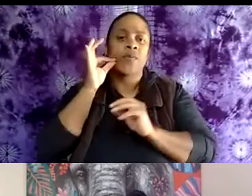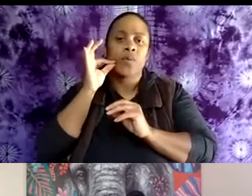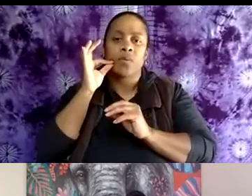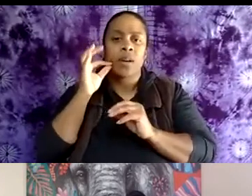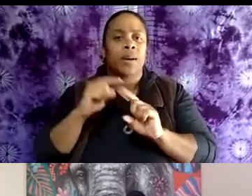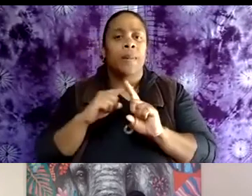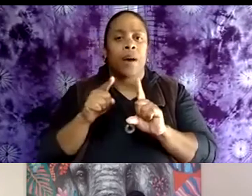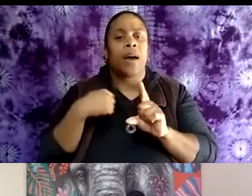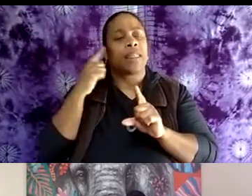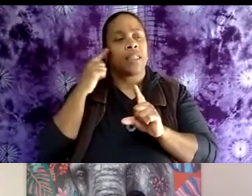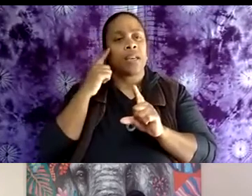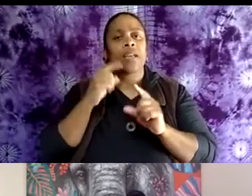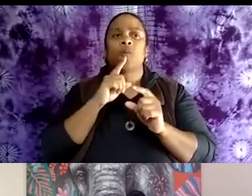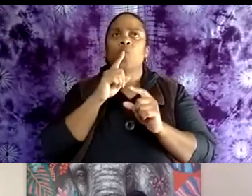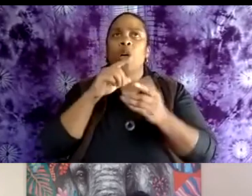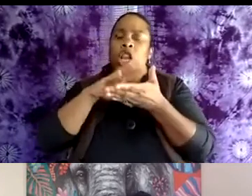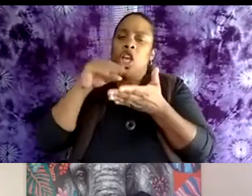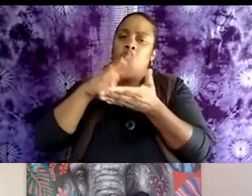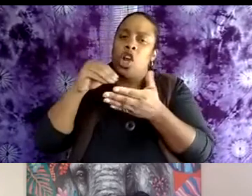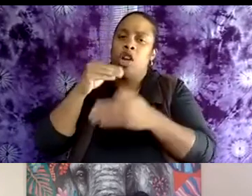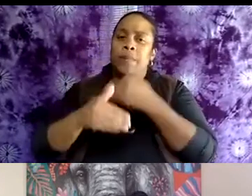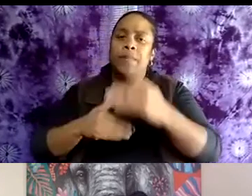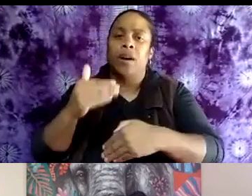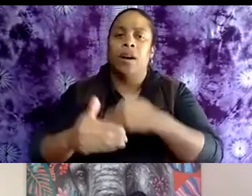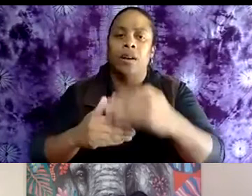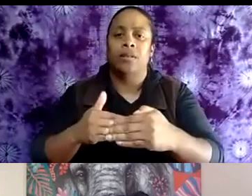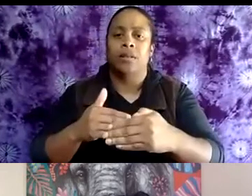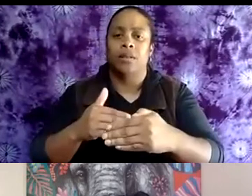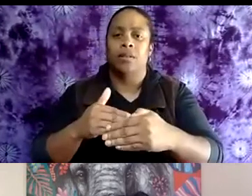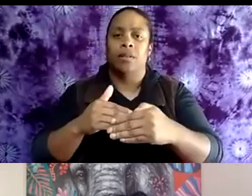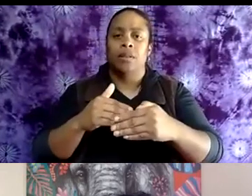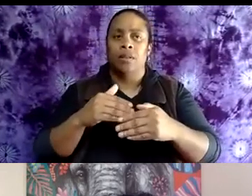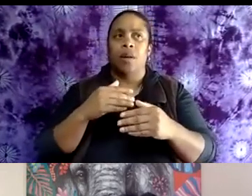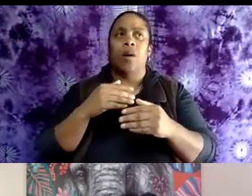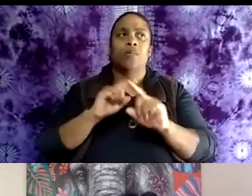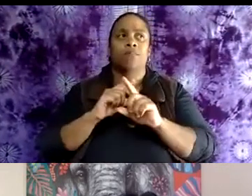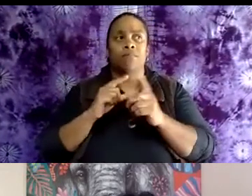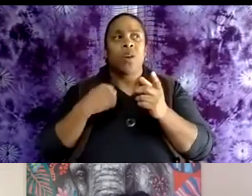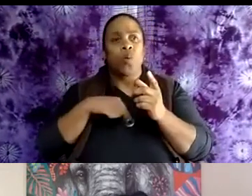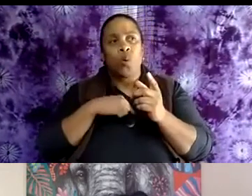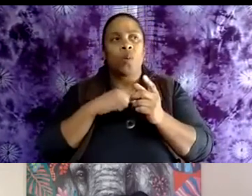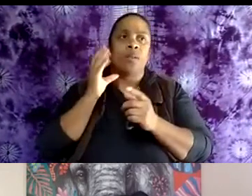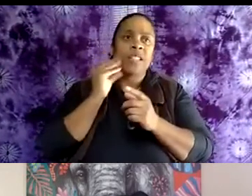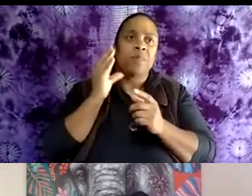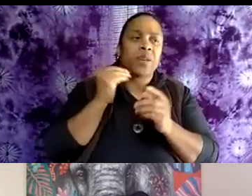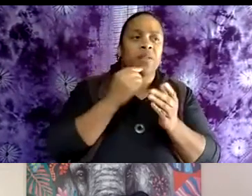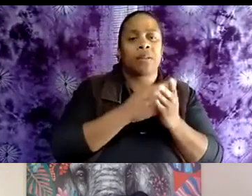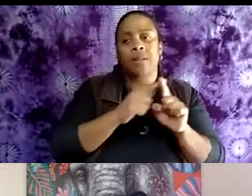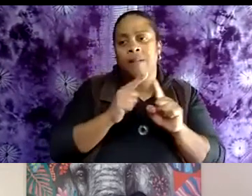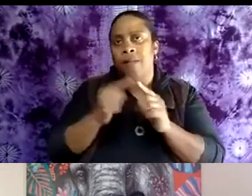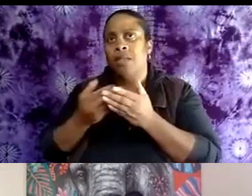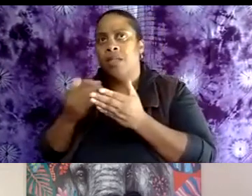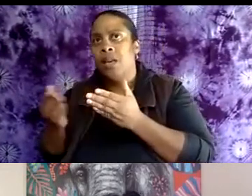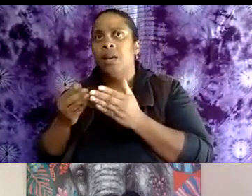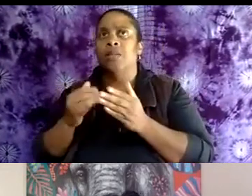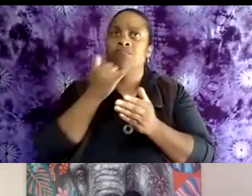learning process. So as we go through these life's different, times and trials and